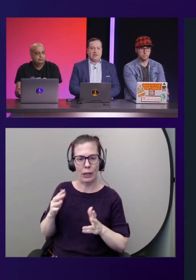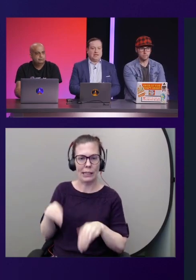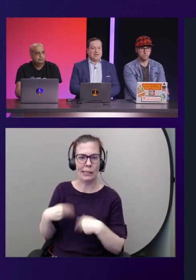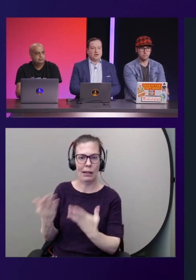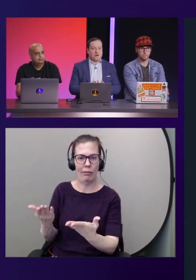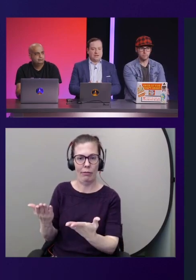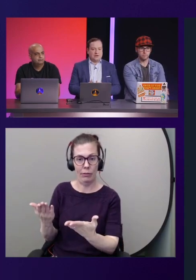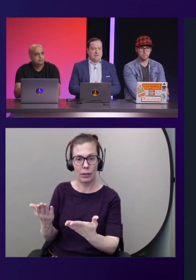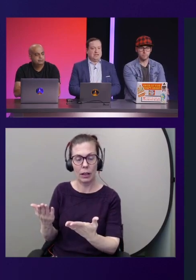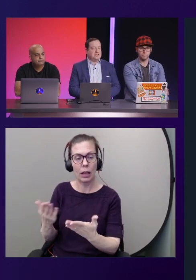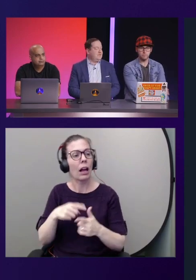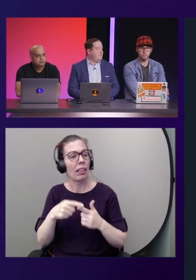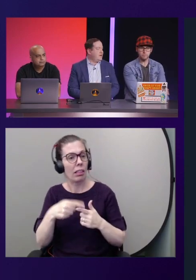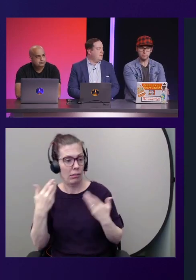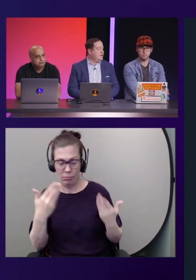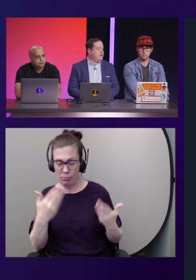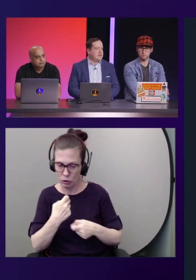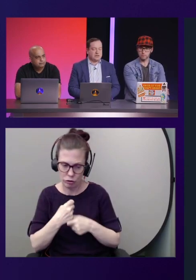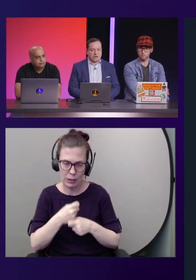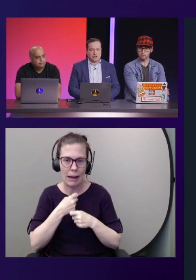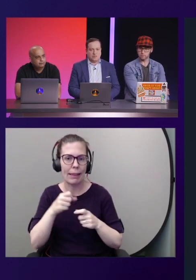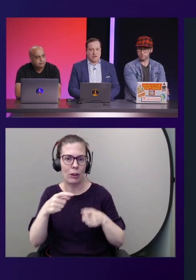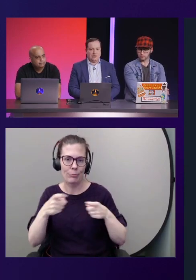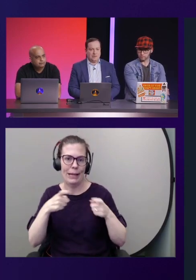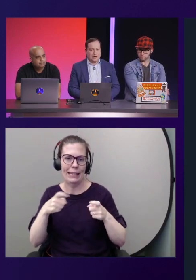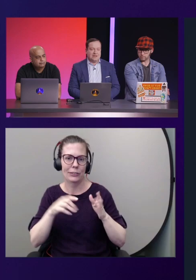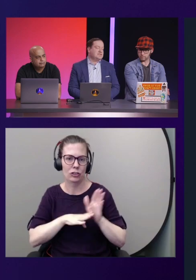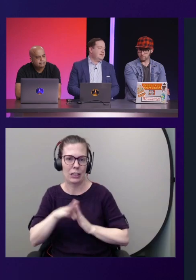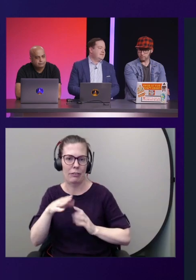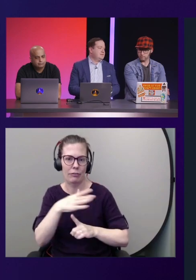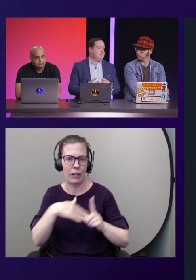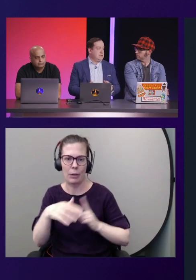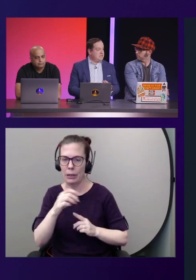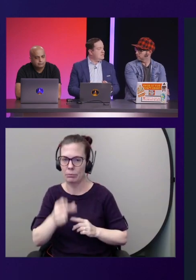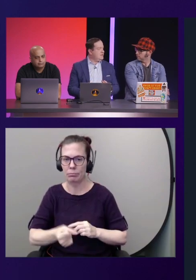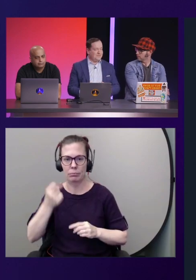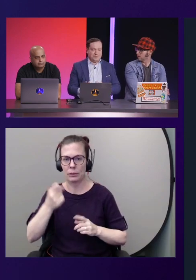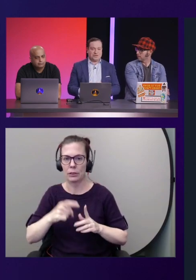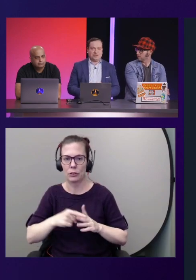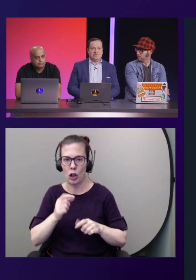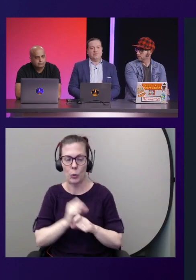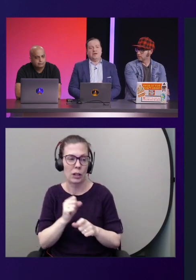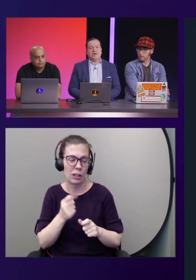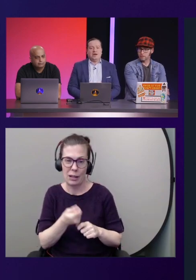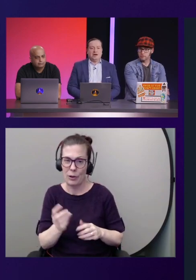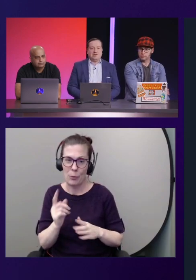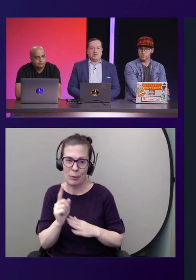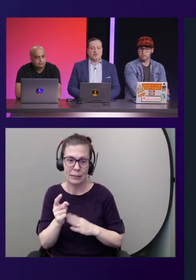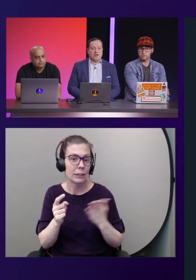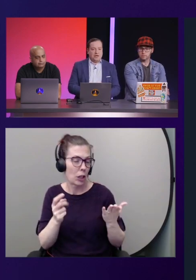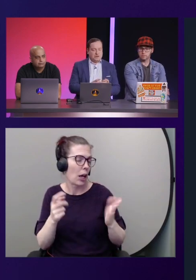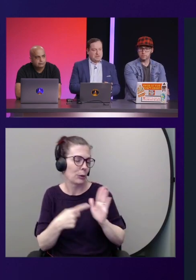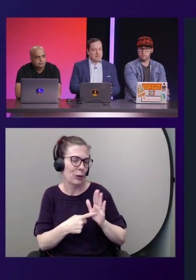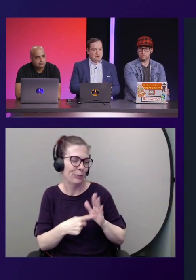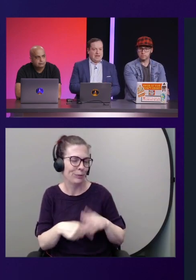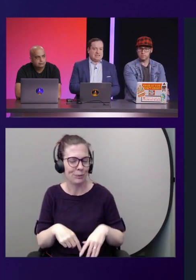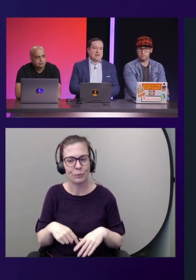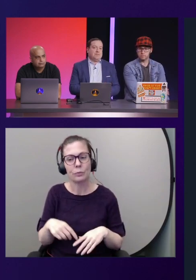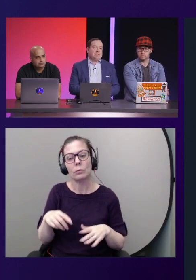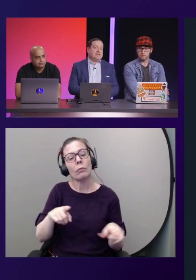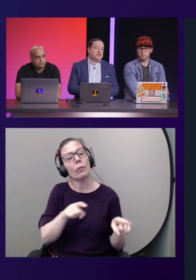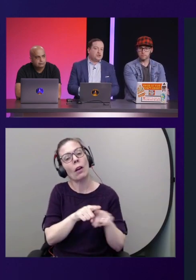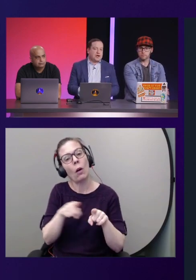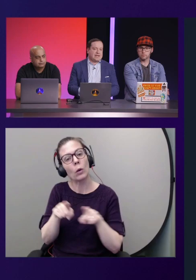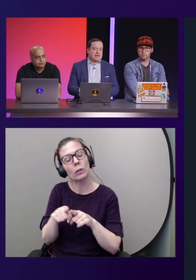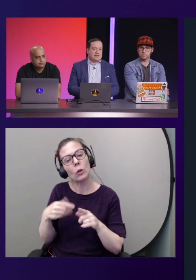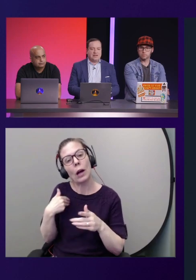then they can create their managed dev environment and start contributing right away. And this takes minutes, and we'll show you. So it also has like